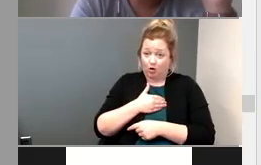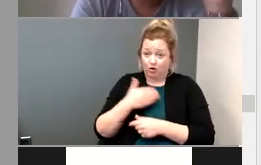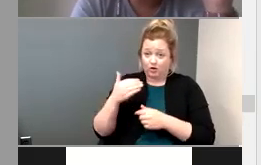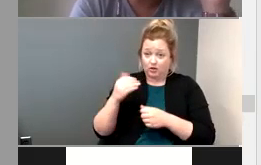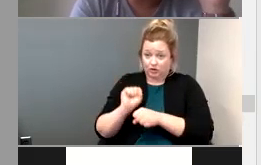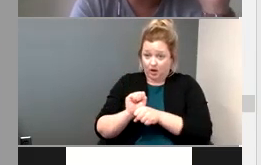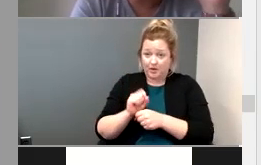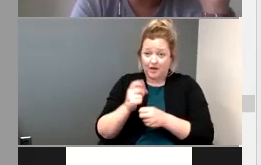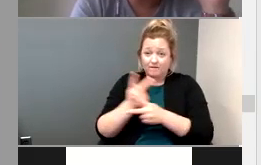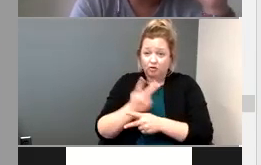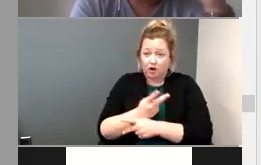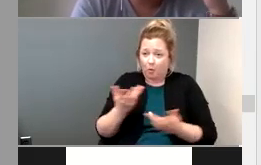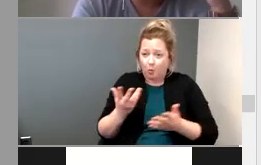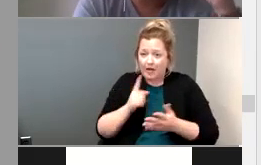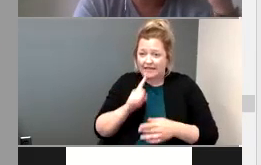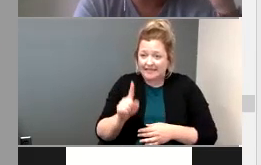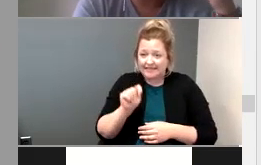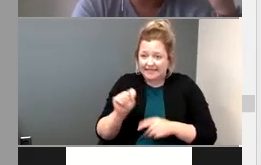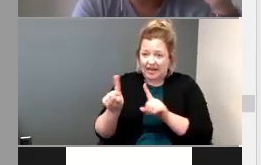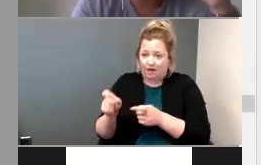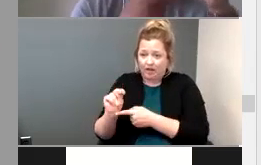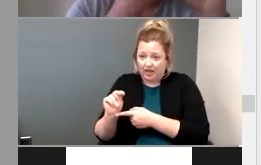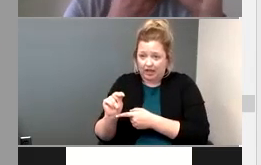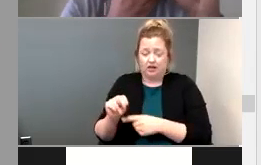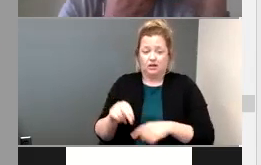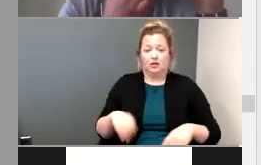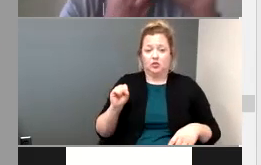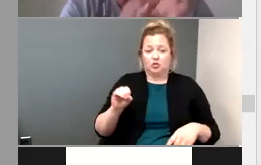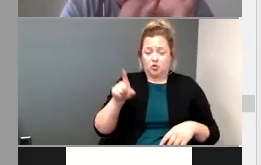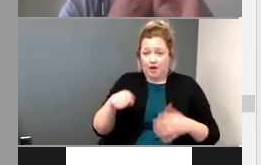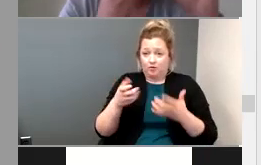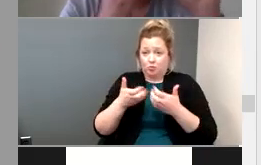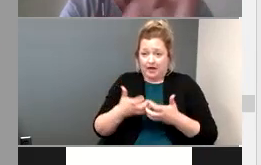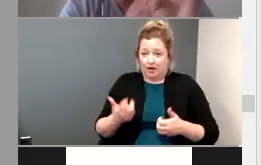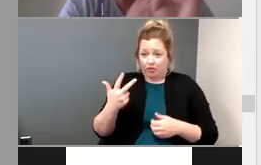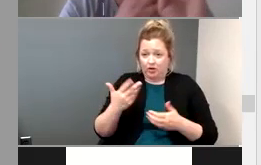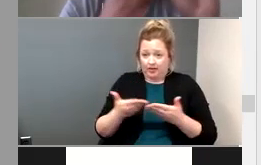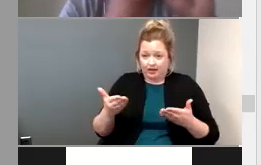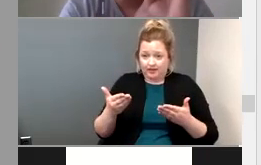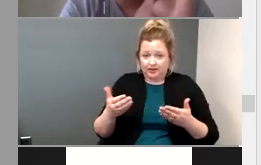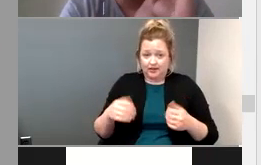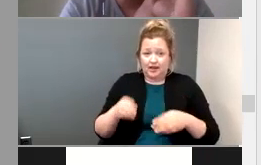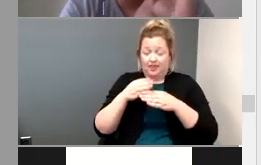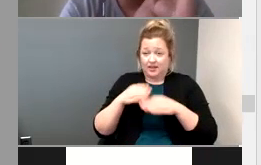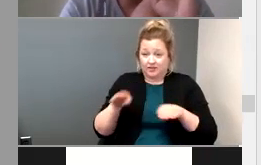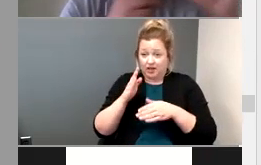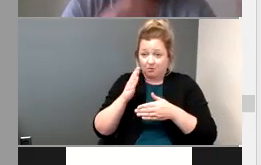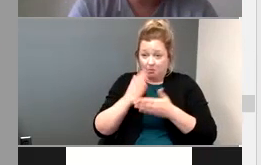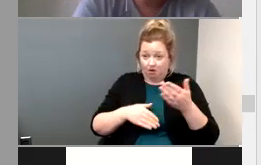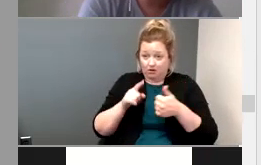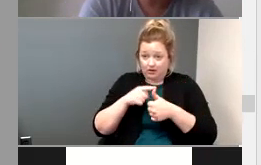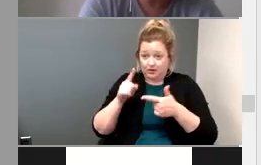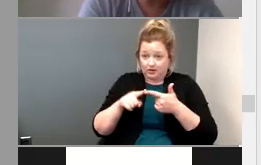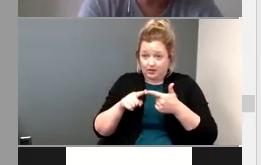is. So in this case, we will break down the three things: the divide part, the combine part, and the conquer part,